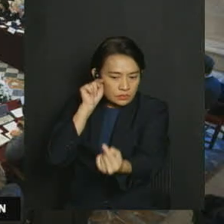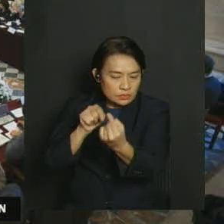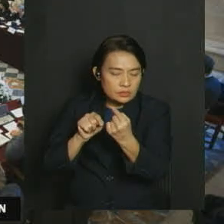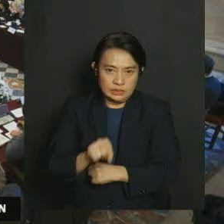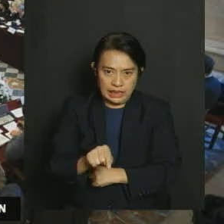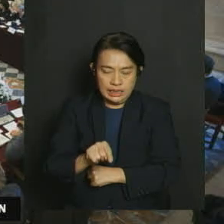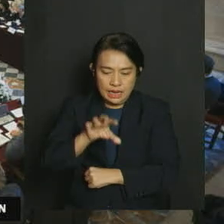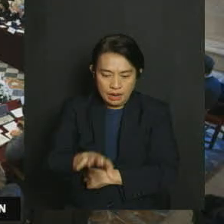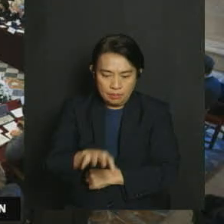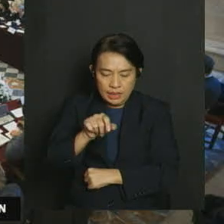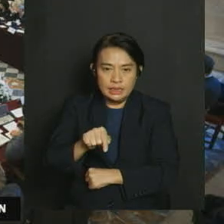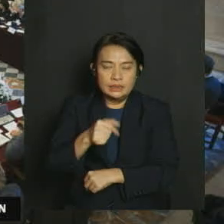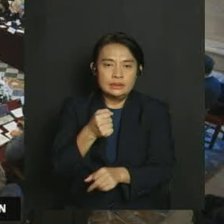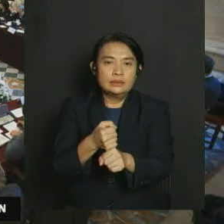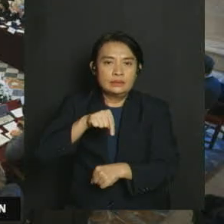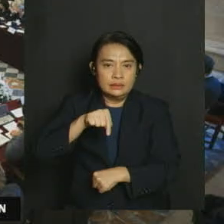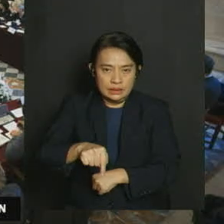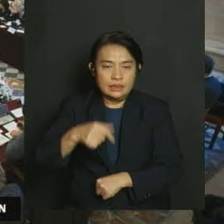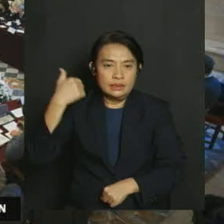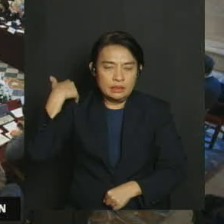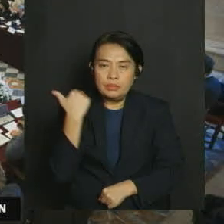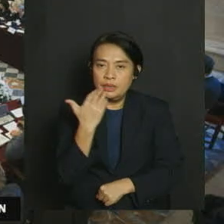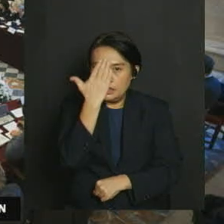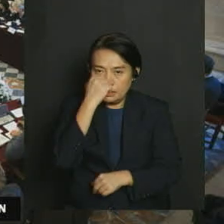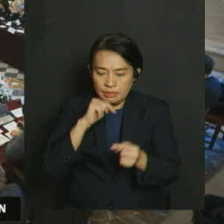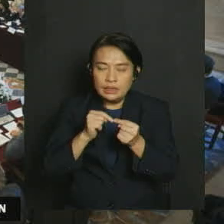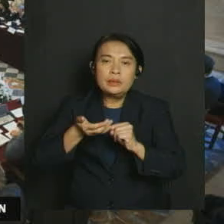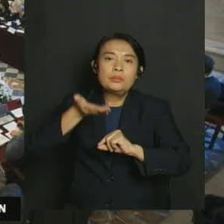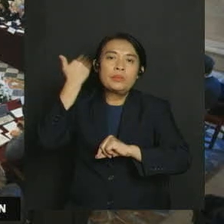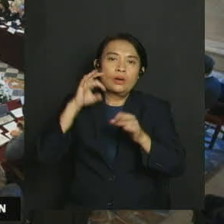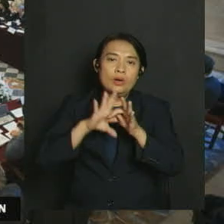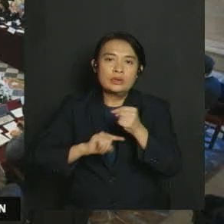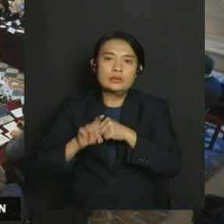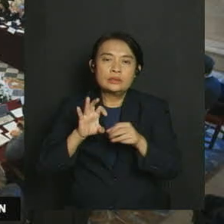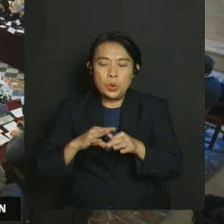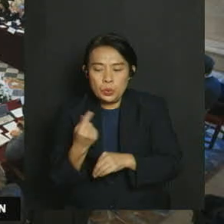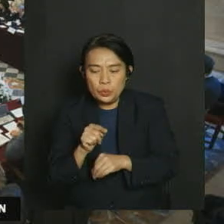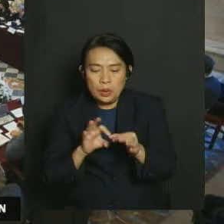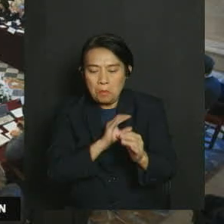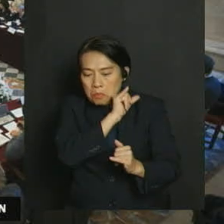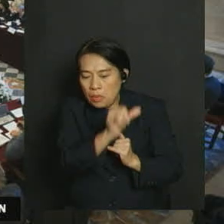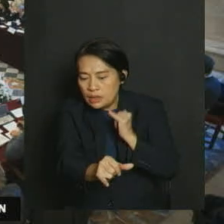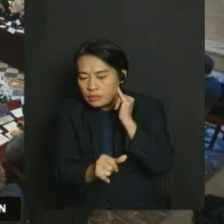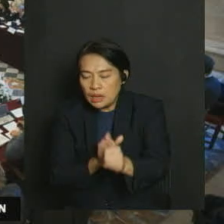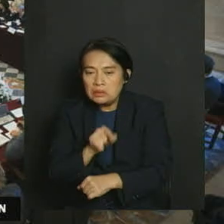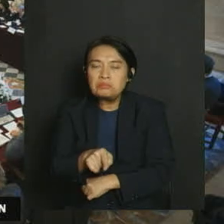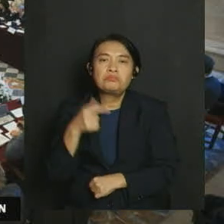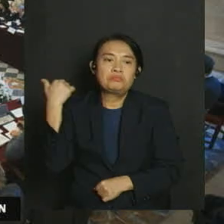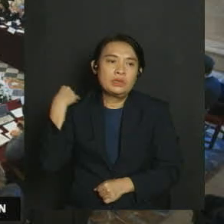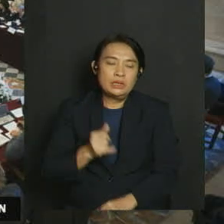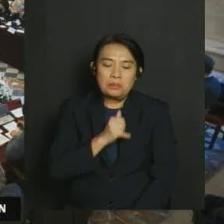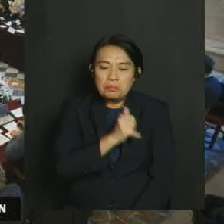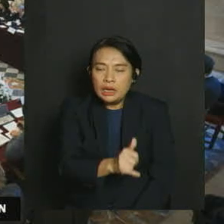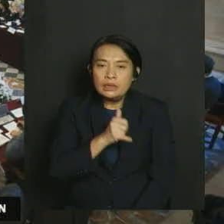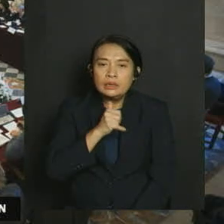And more recently, I'm doing more of this, you know, traveling to other cities, other places, and talking a lot about